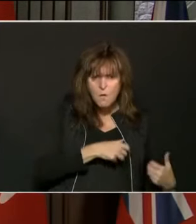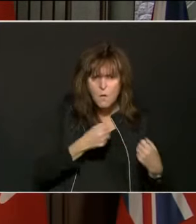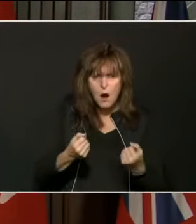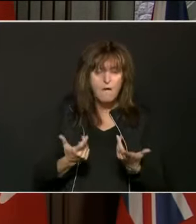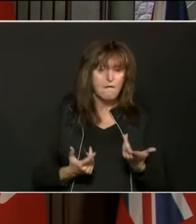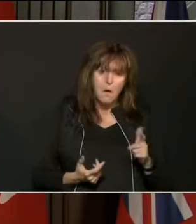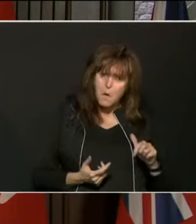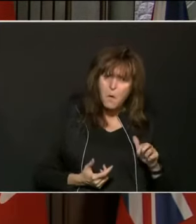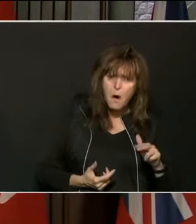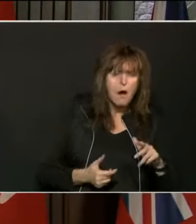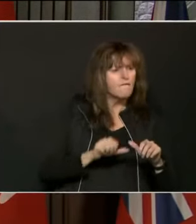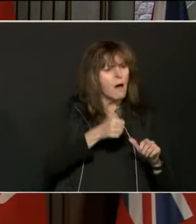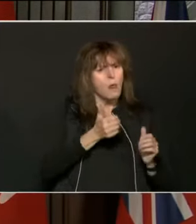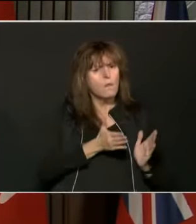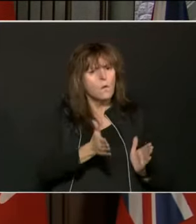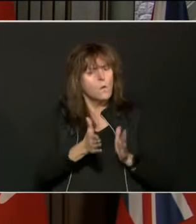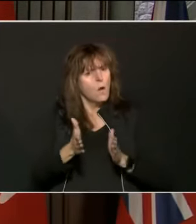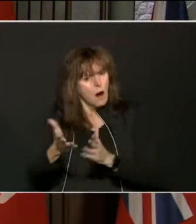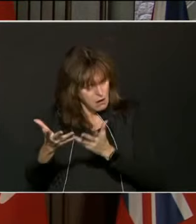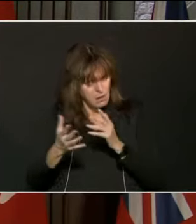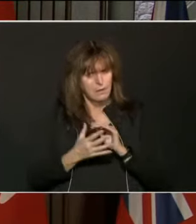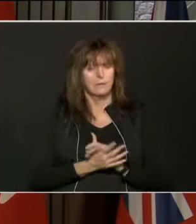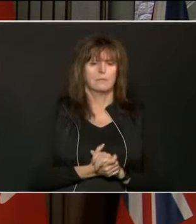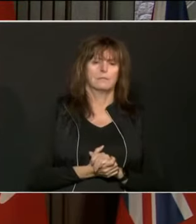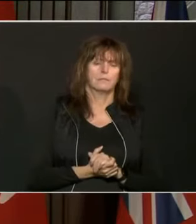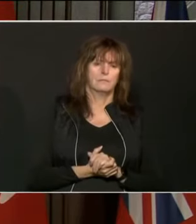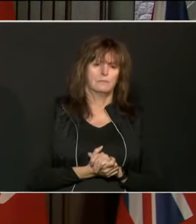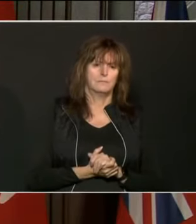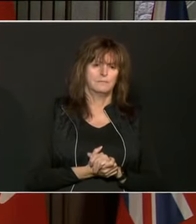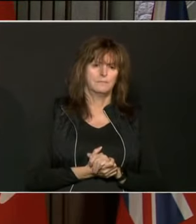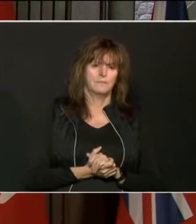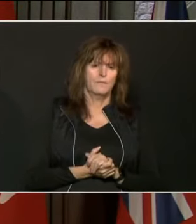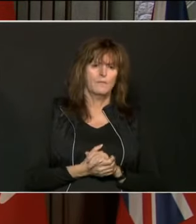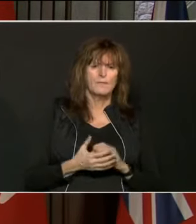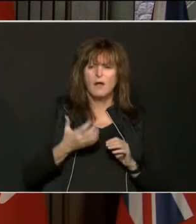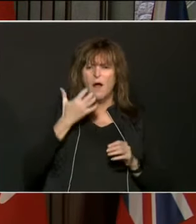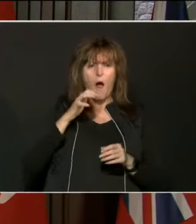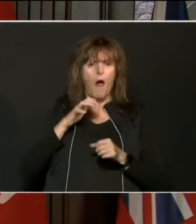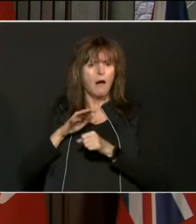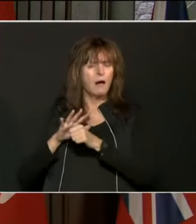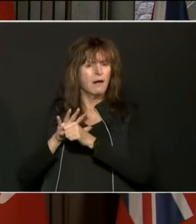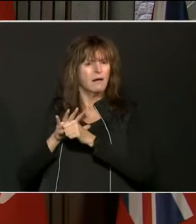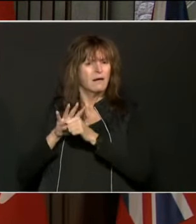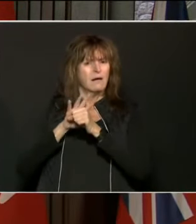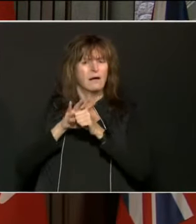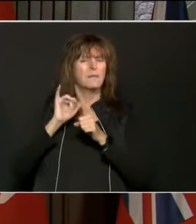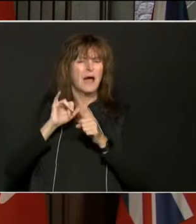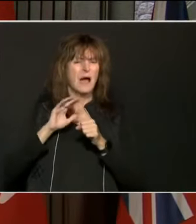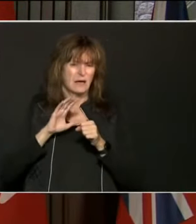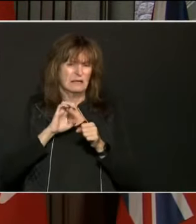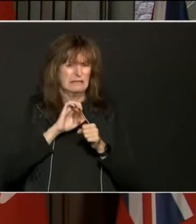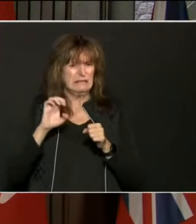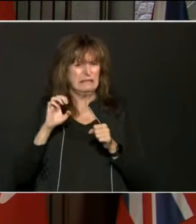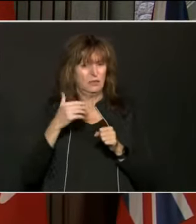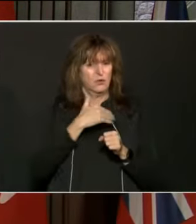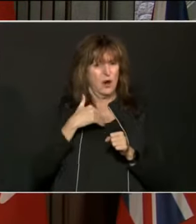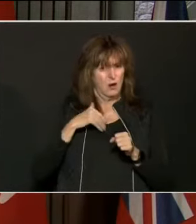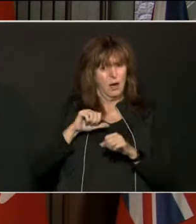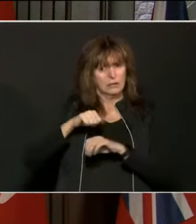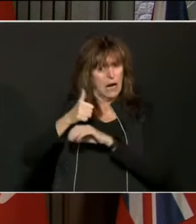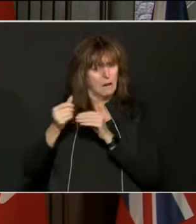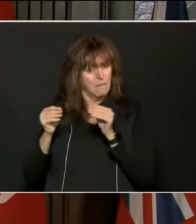So walk-in testing, for instance, close to hotspots of infection, as they did in East Toronto, is a great idea. And finally, there